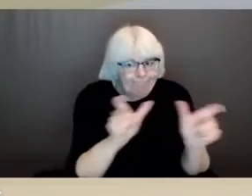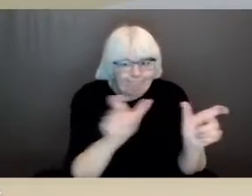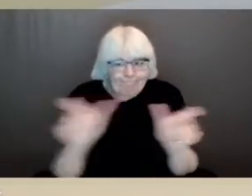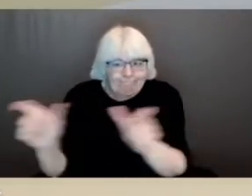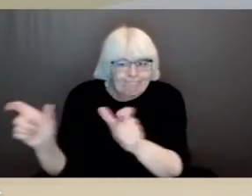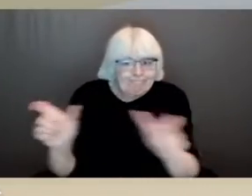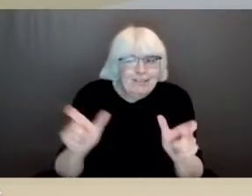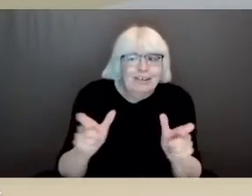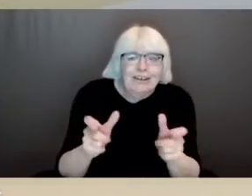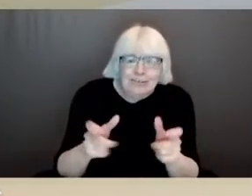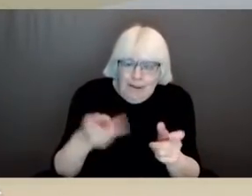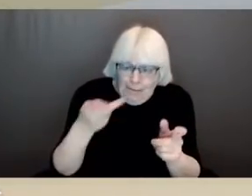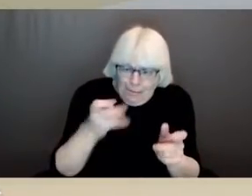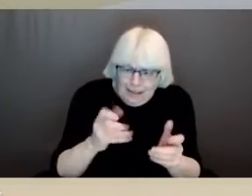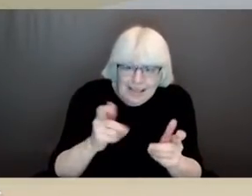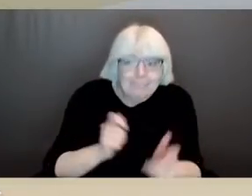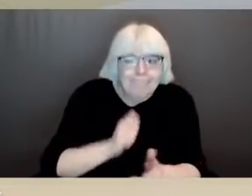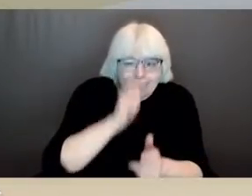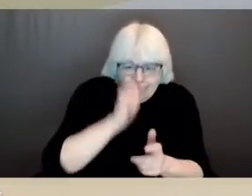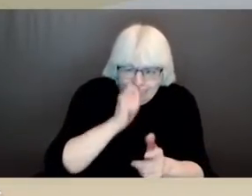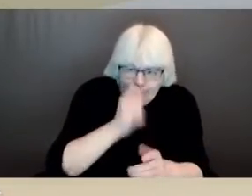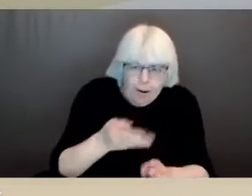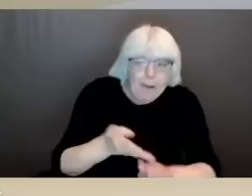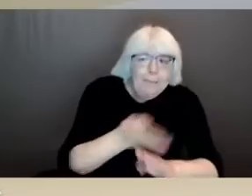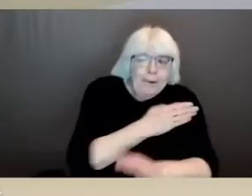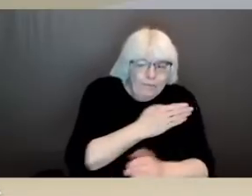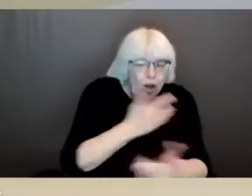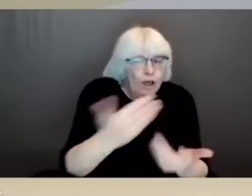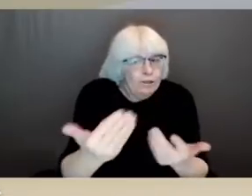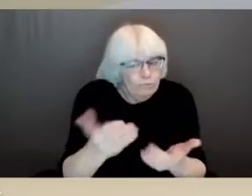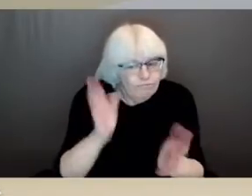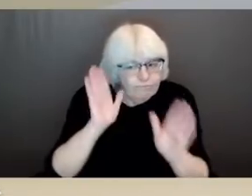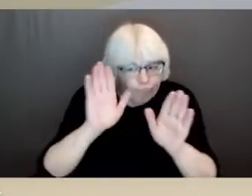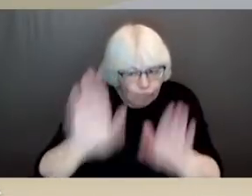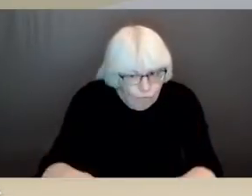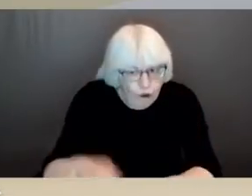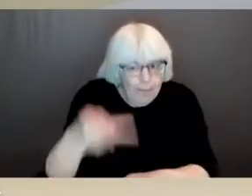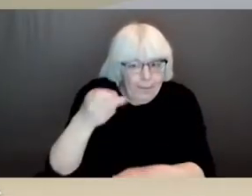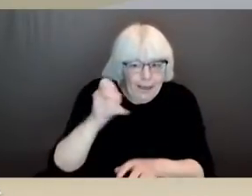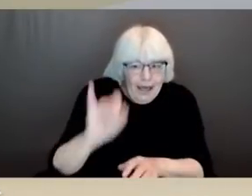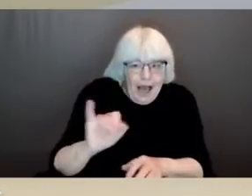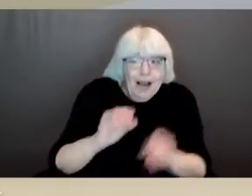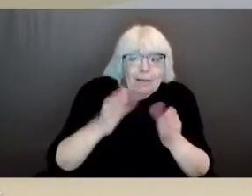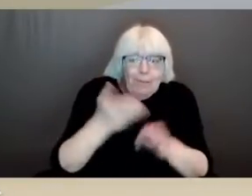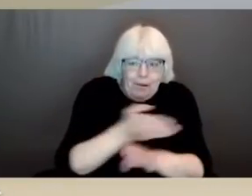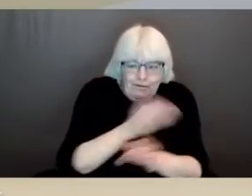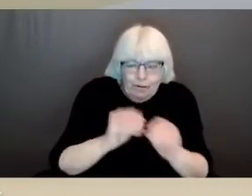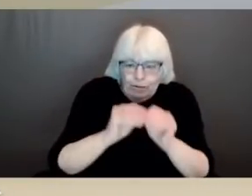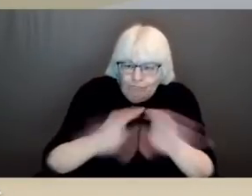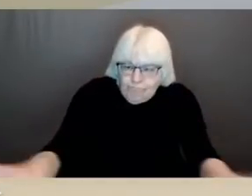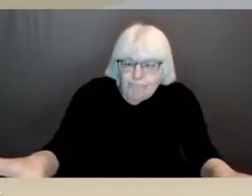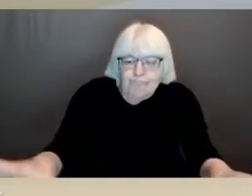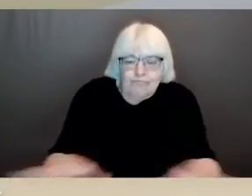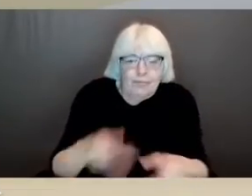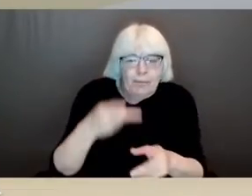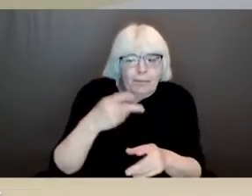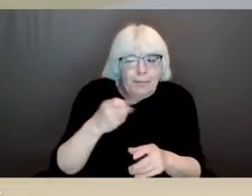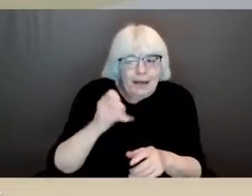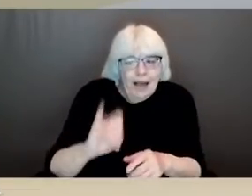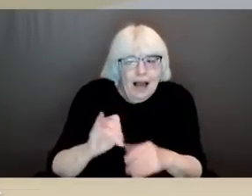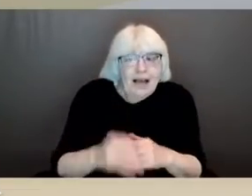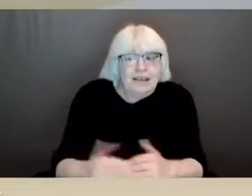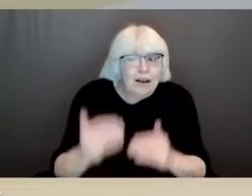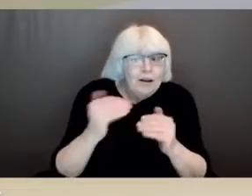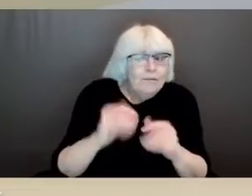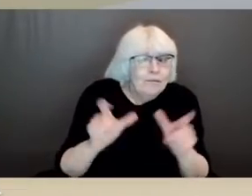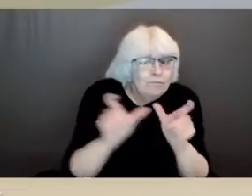when we do have cases, to limit transmission in the community. To provide additional protection to those who cannot be vaccinated